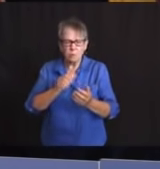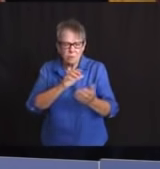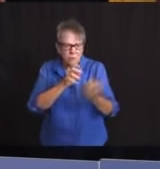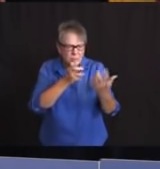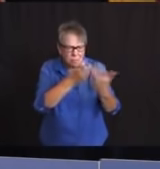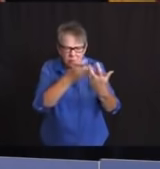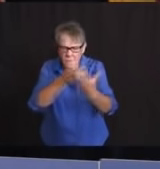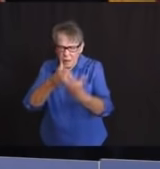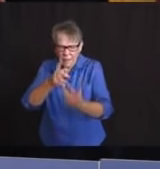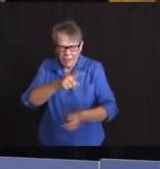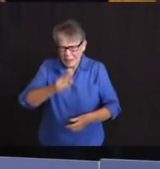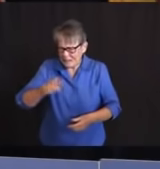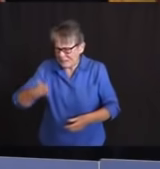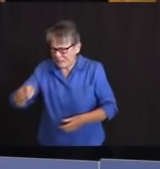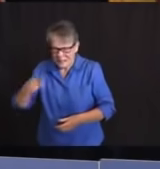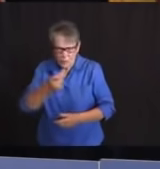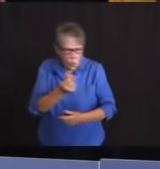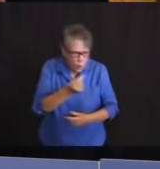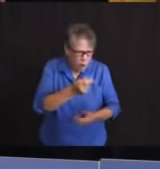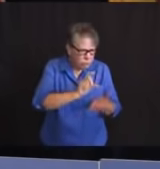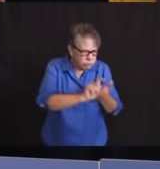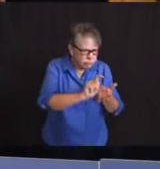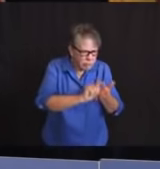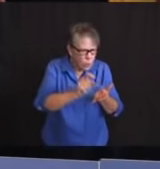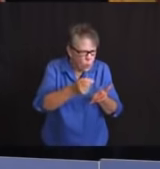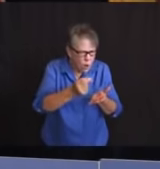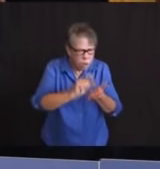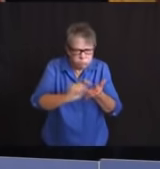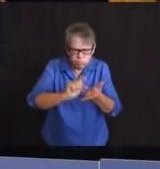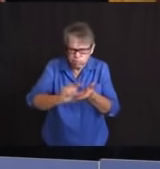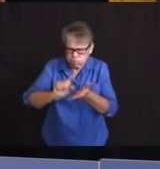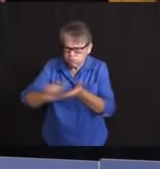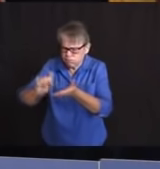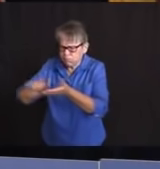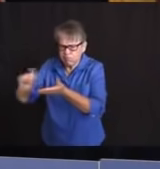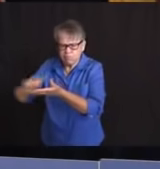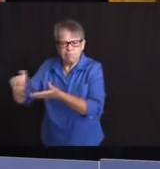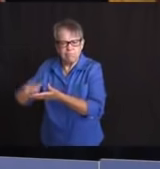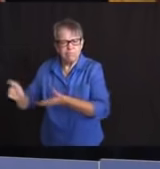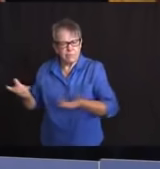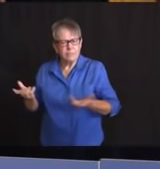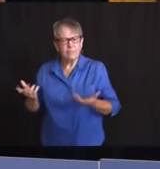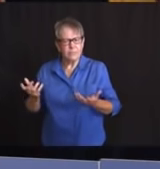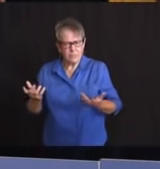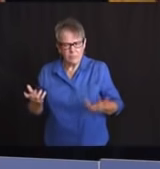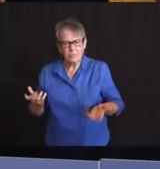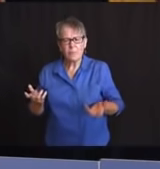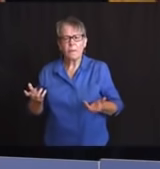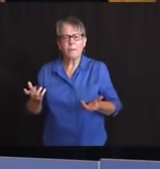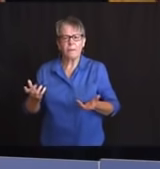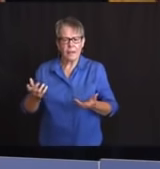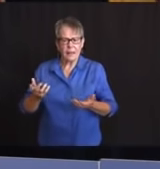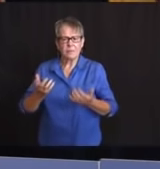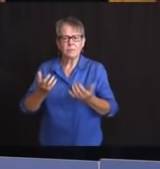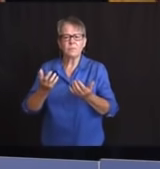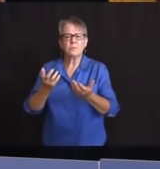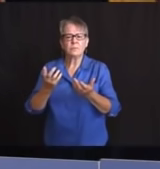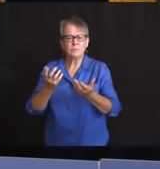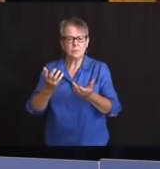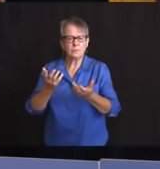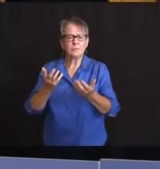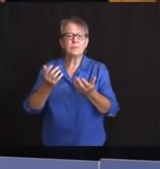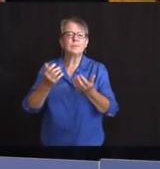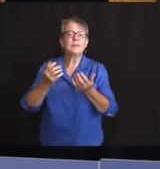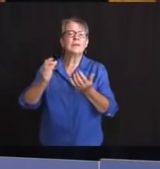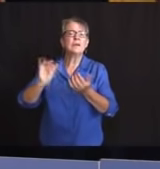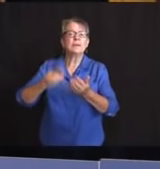to bridge the digital divide. To help school districts and make sure they're able to close the technology gap, in July, the